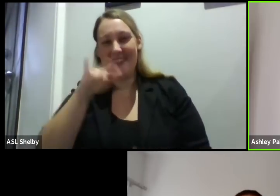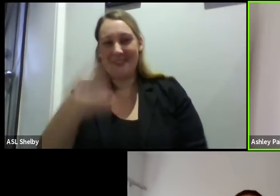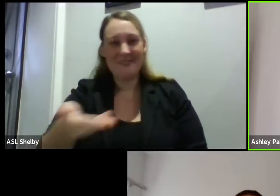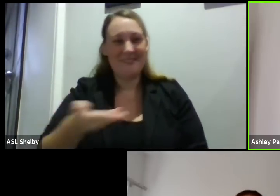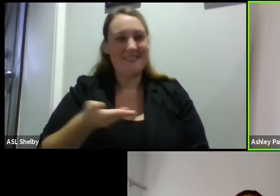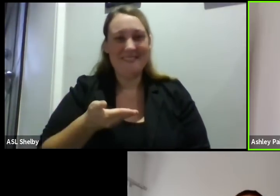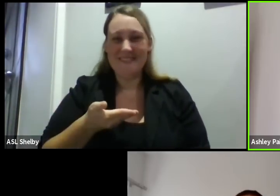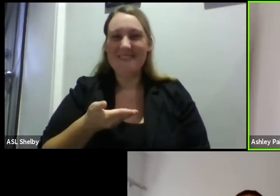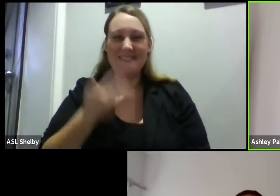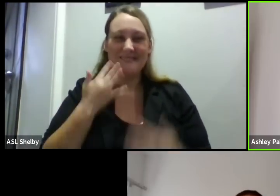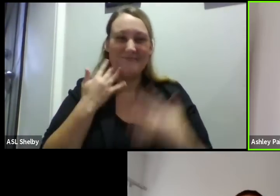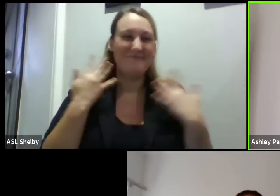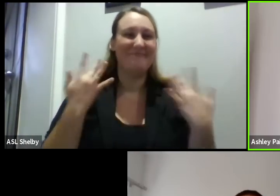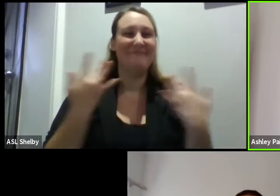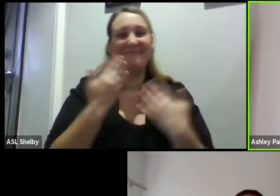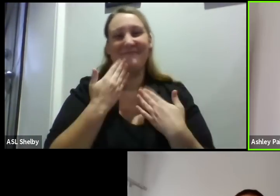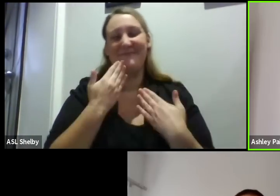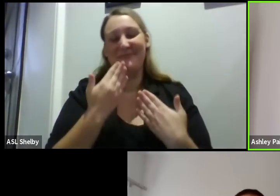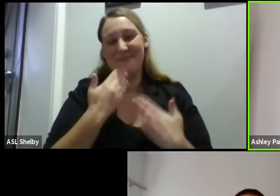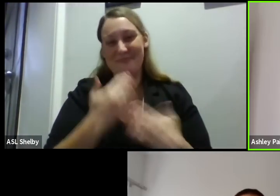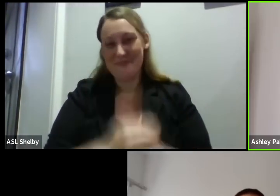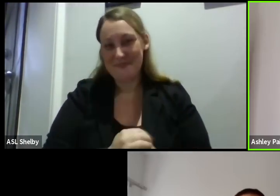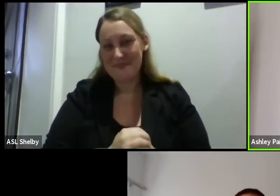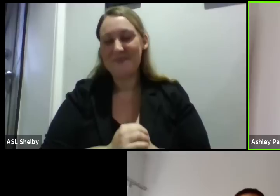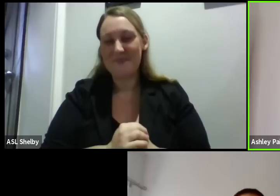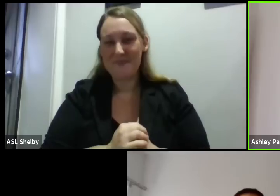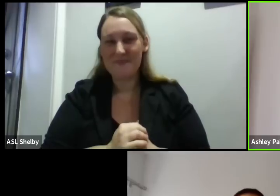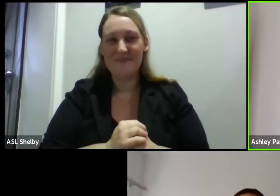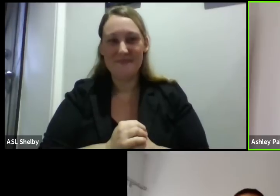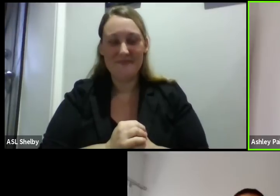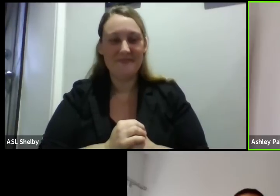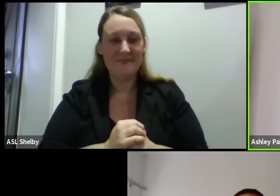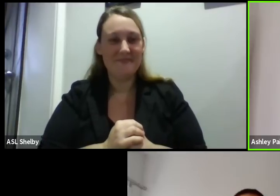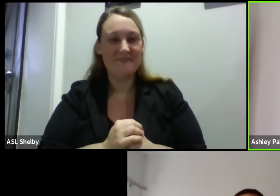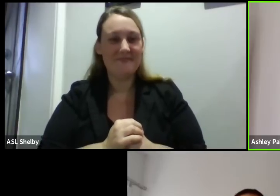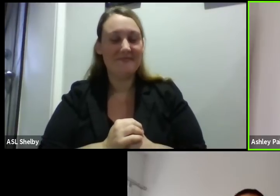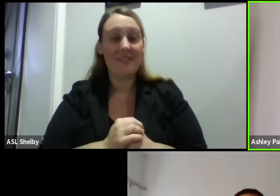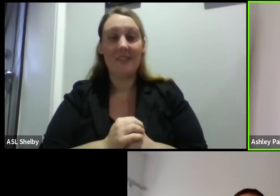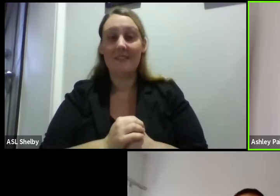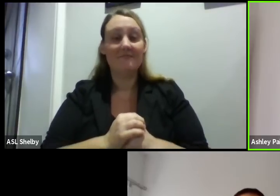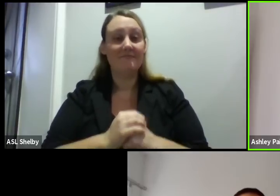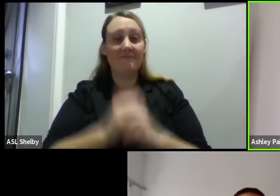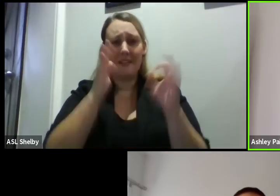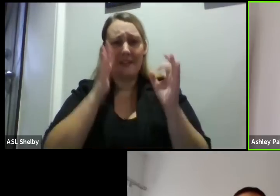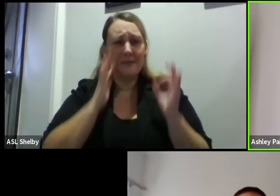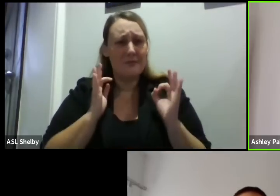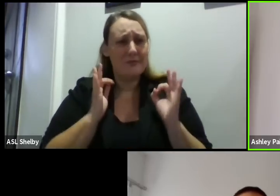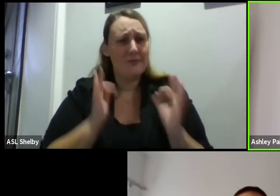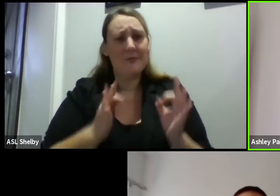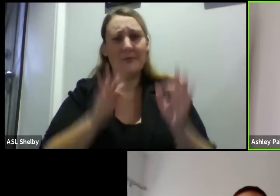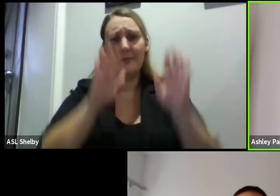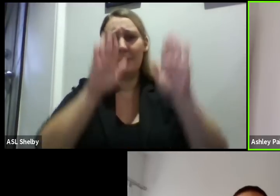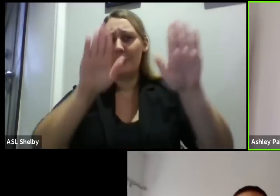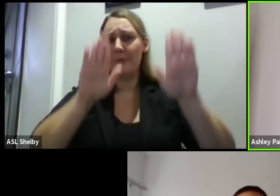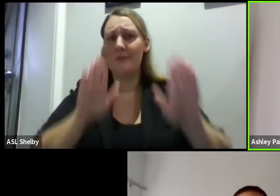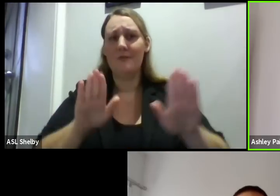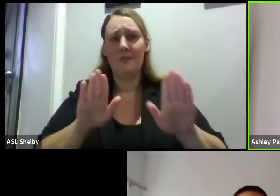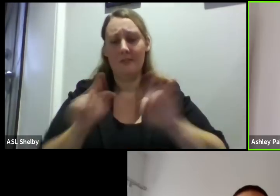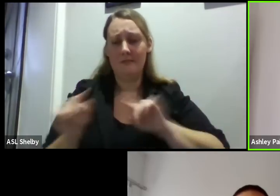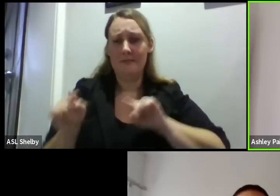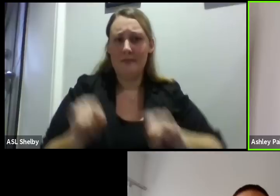I just want to say it is so absolutely wonderful to be here sharing space with you